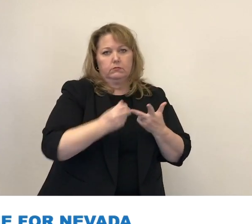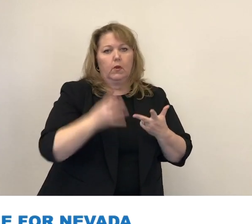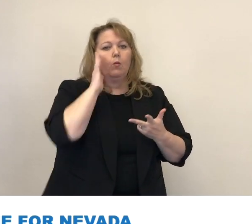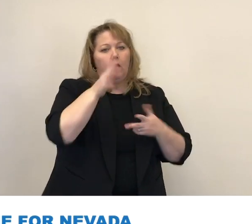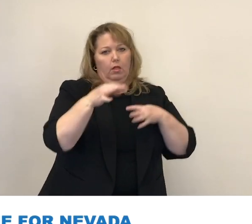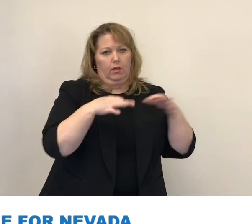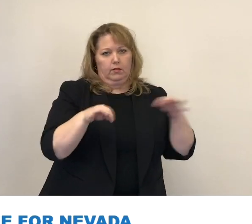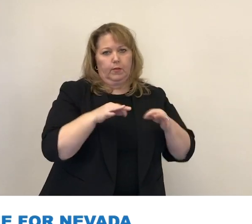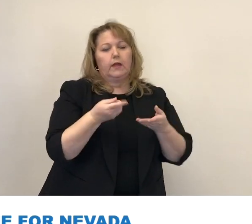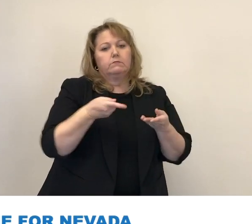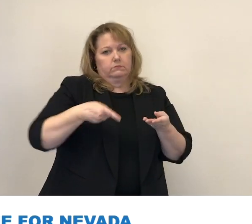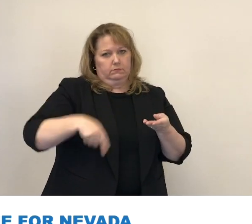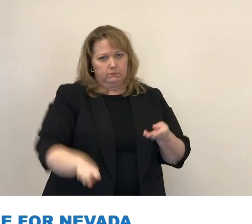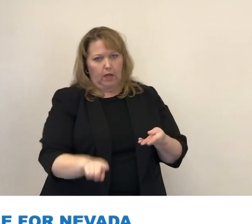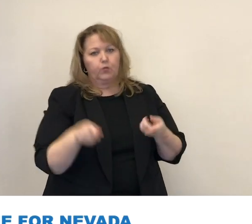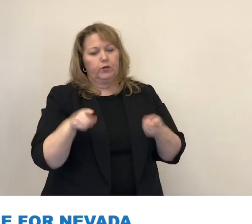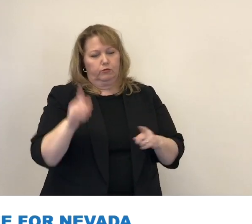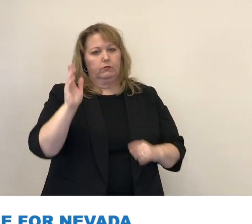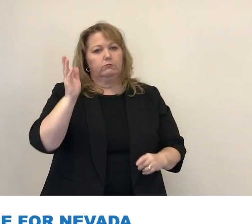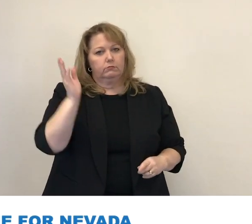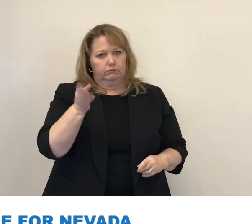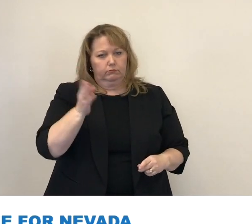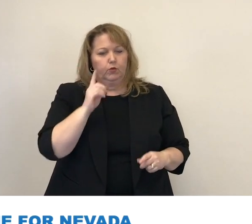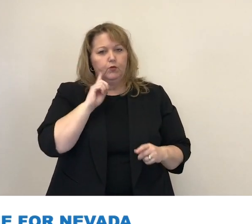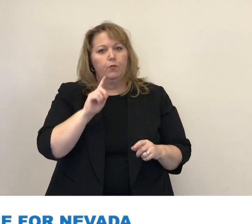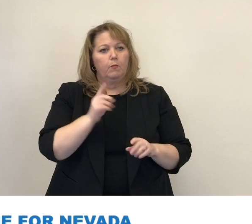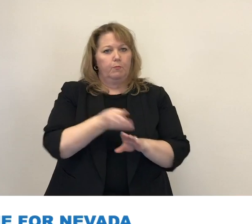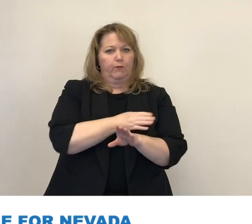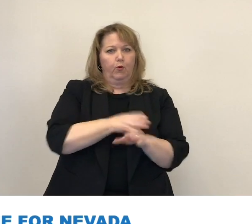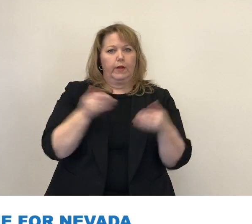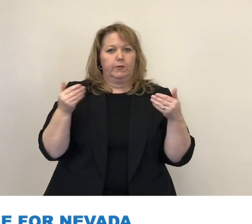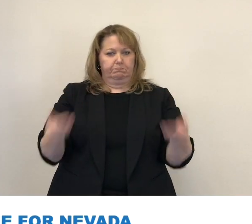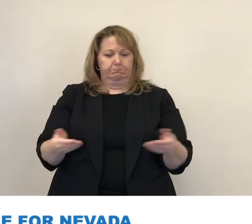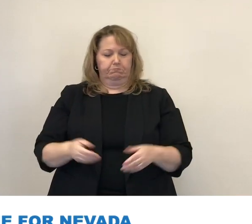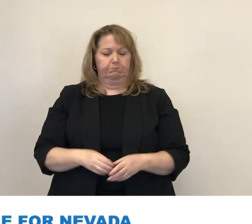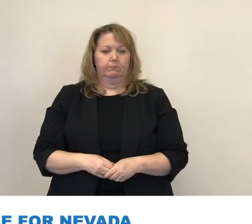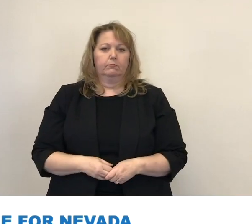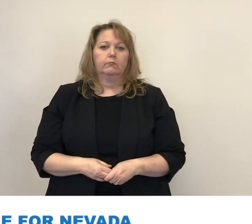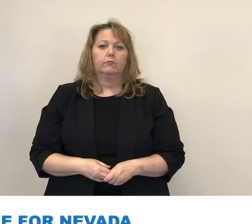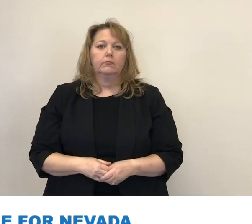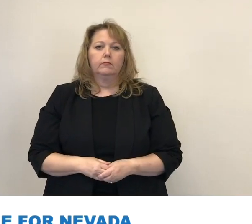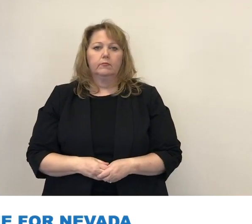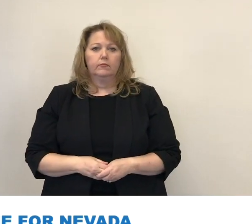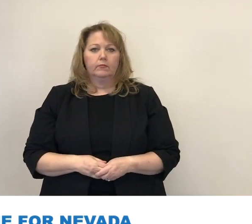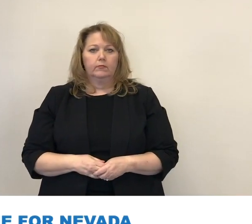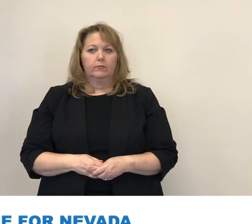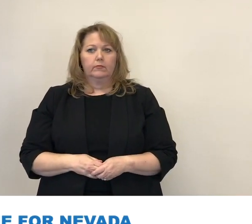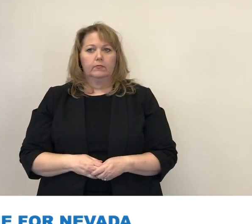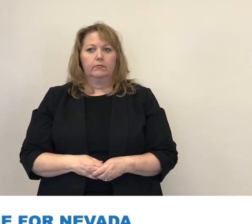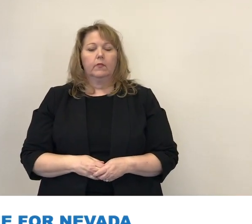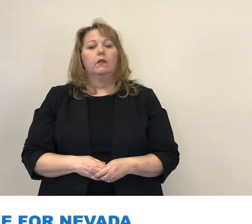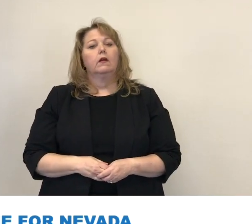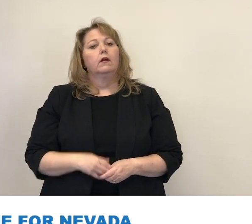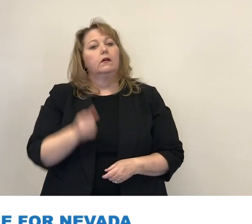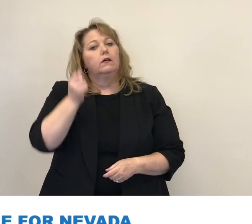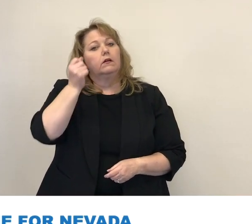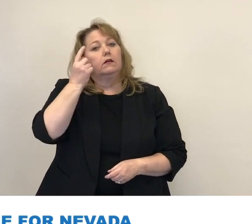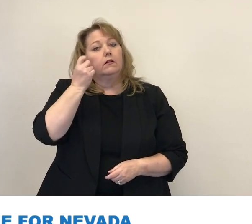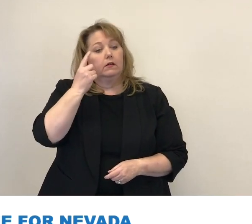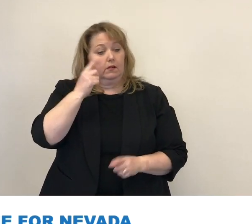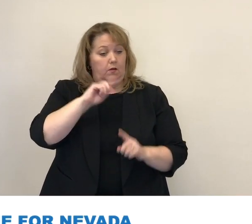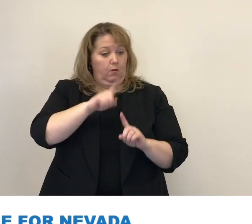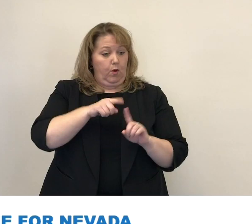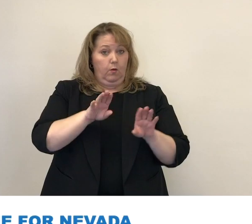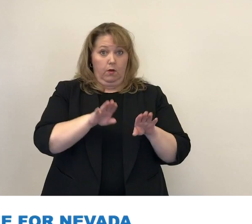be necessary to be accomplished before we move forward. This is worth getting right. And there are a number